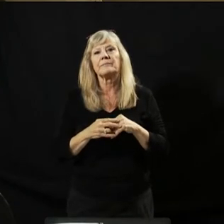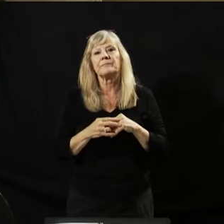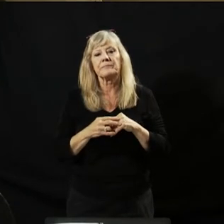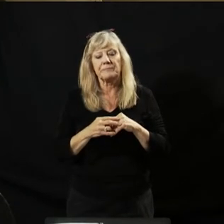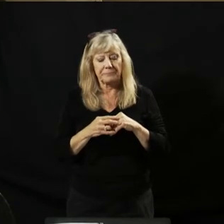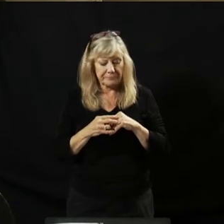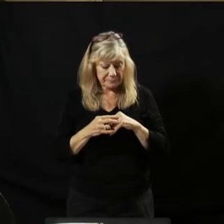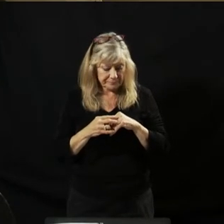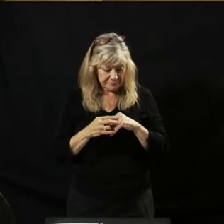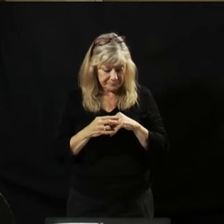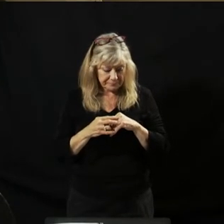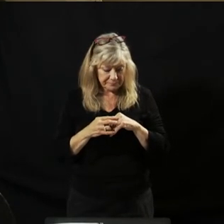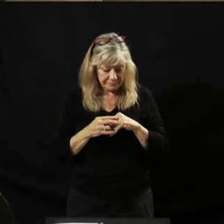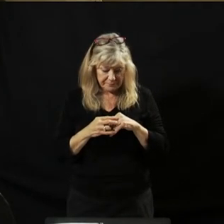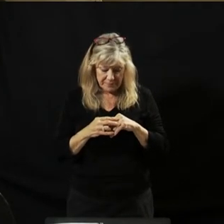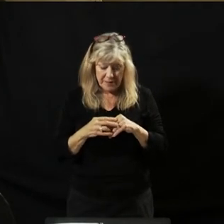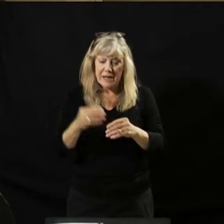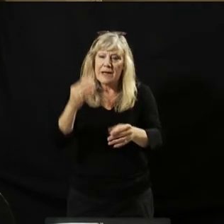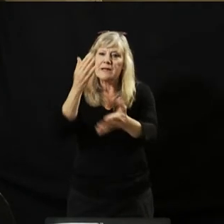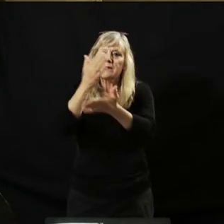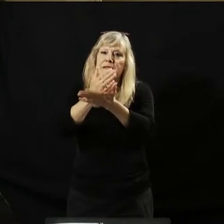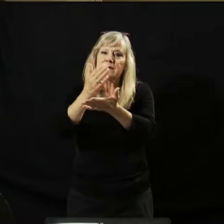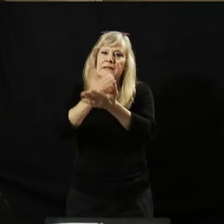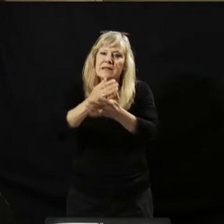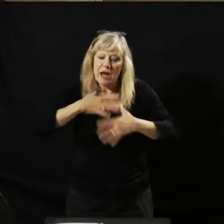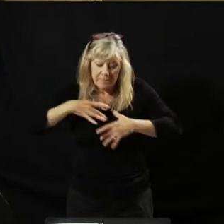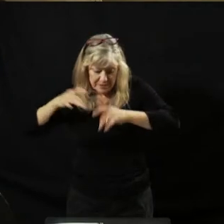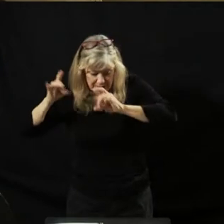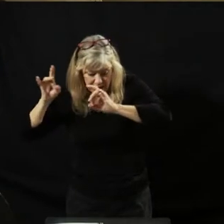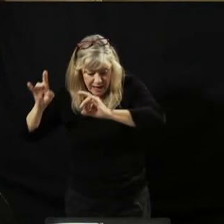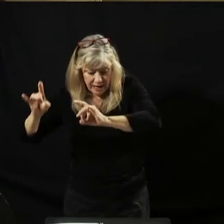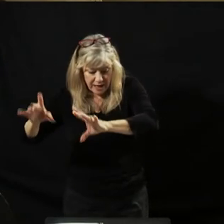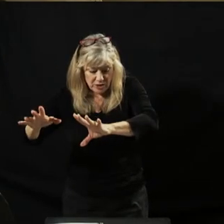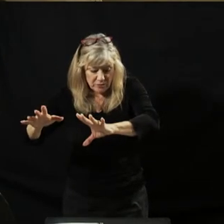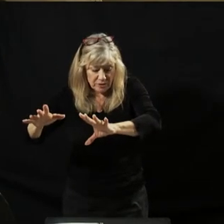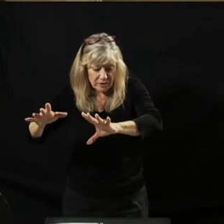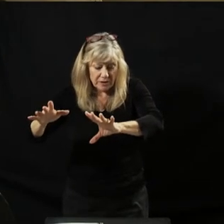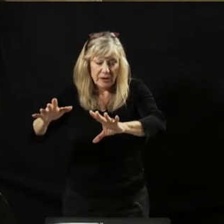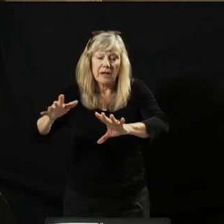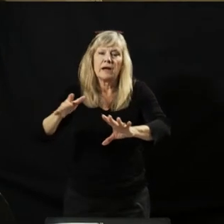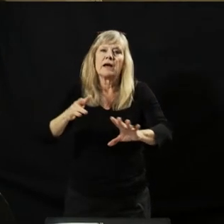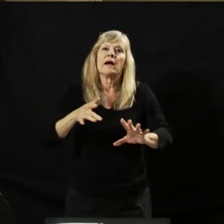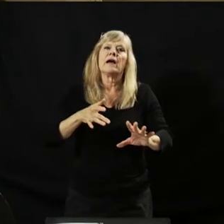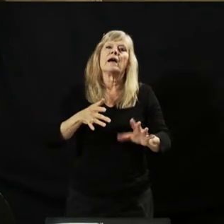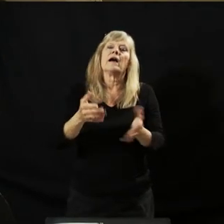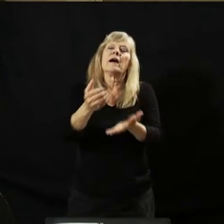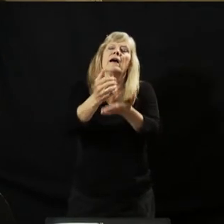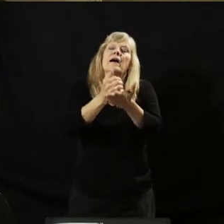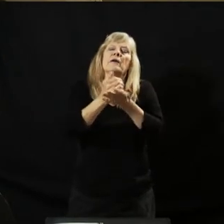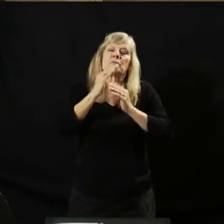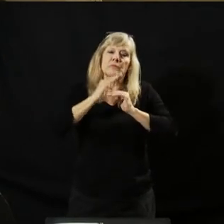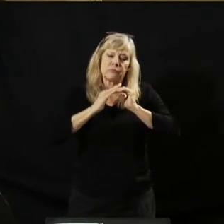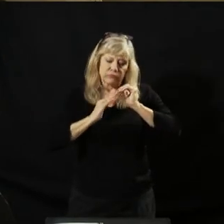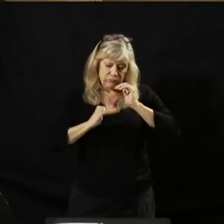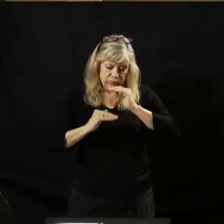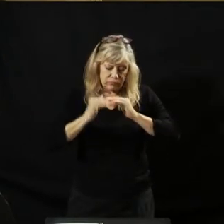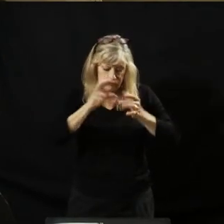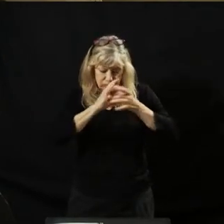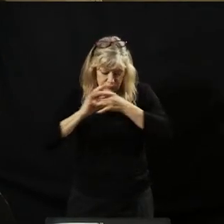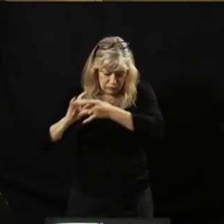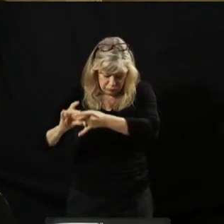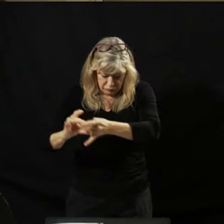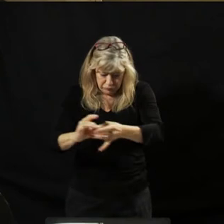drives out hatred, fosters concord, and